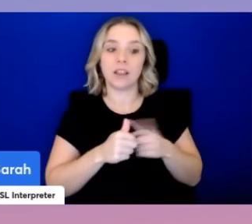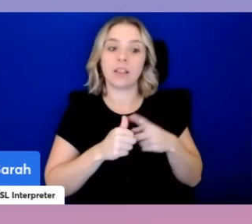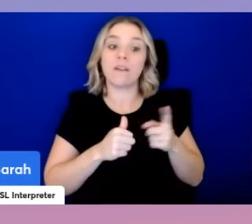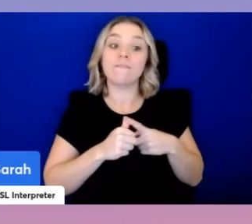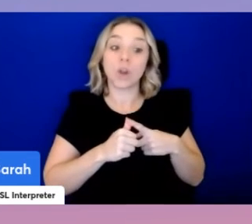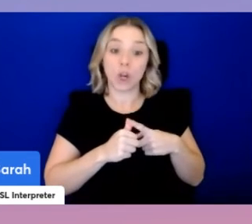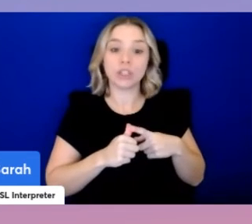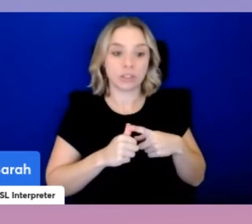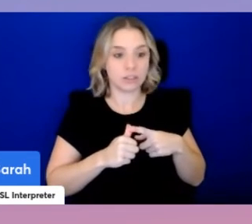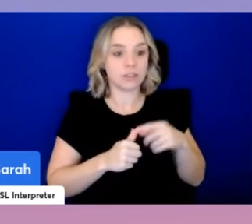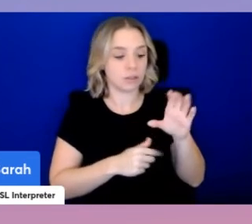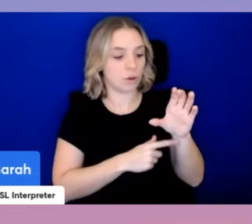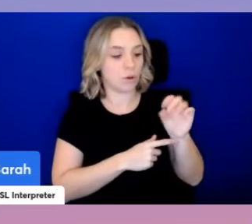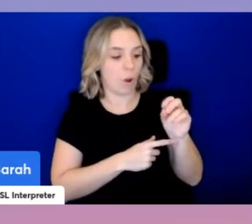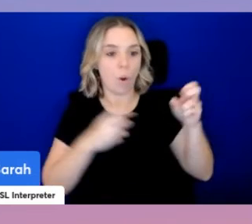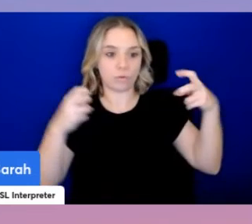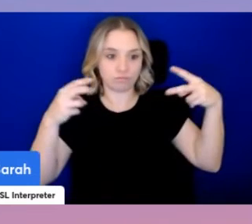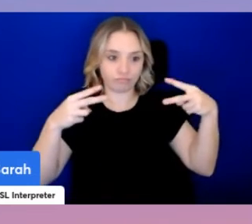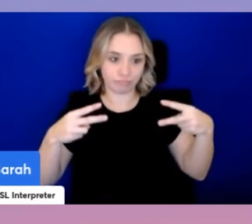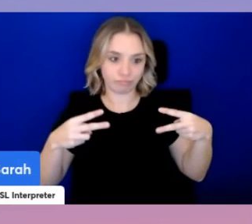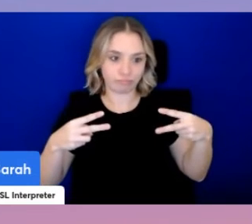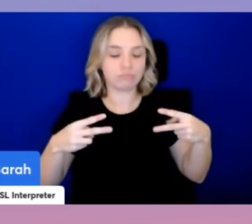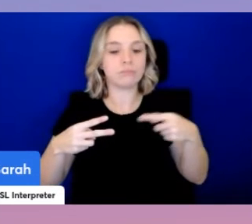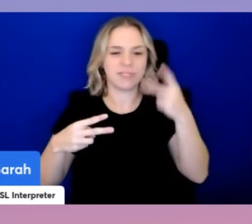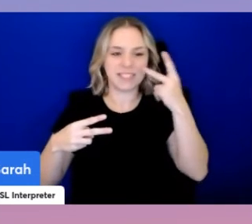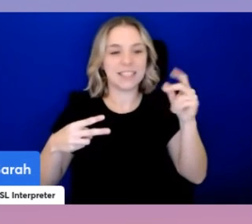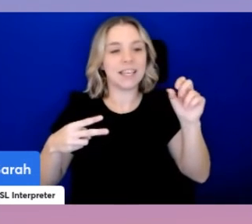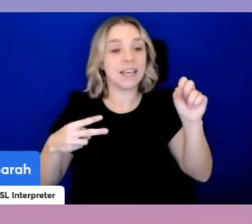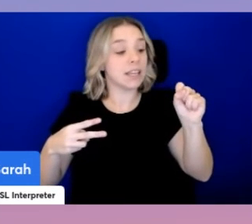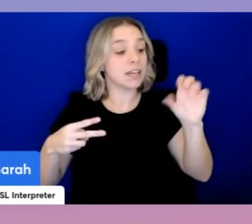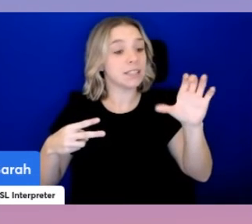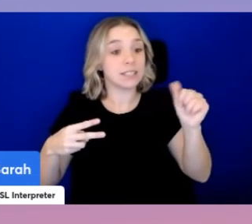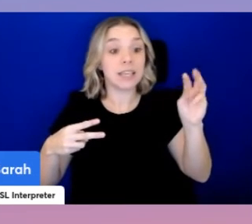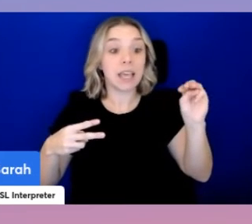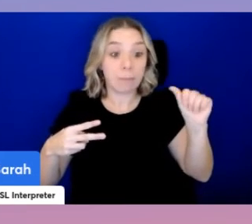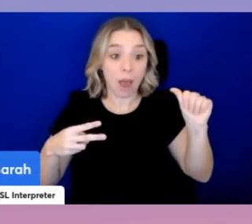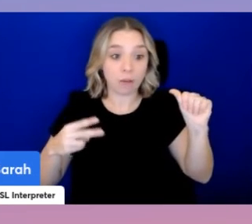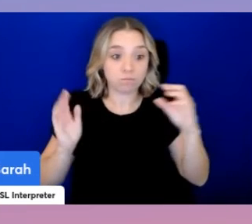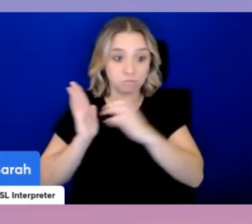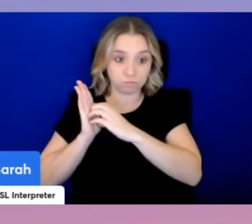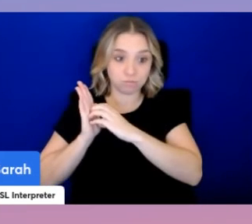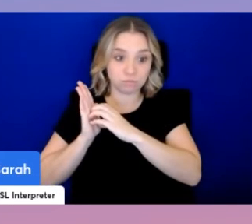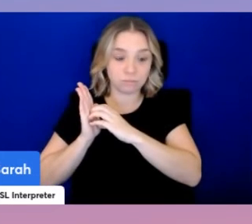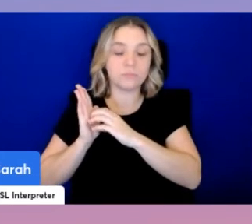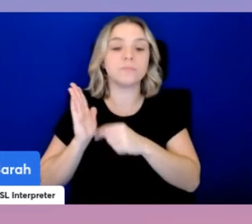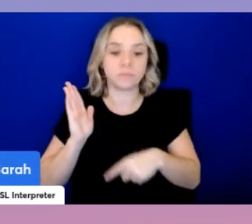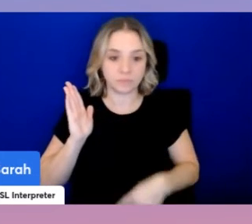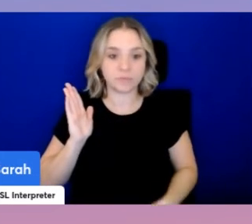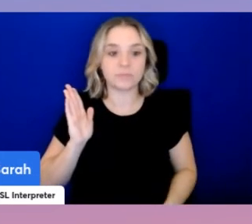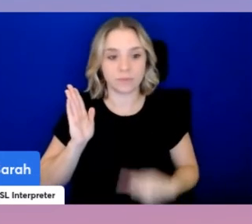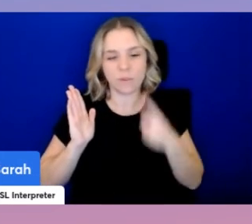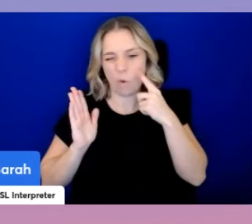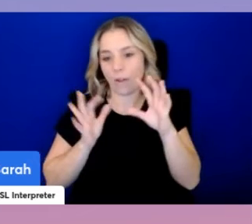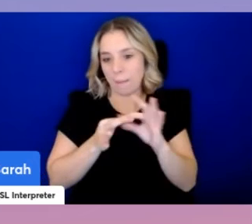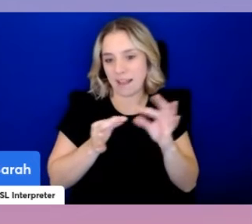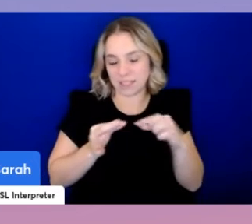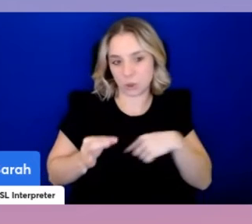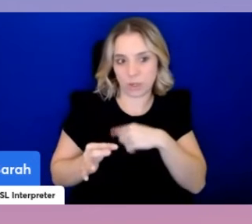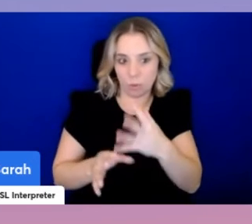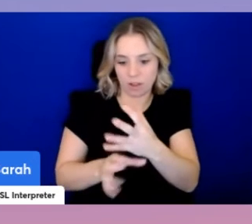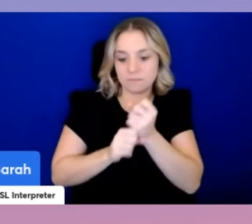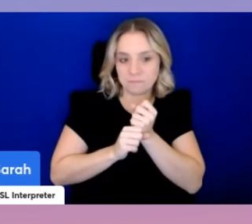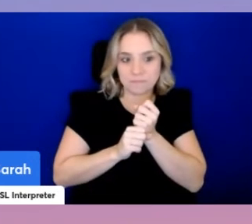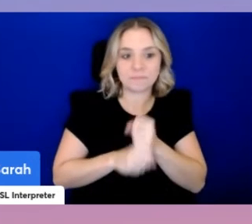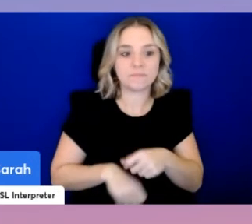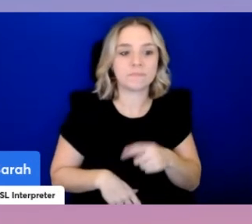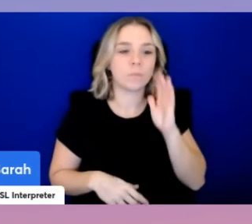set of code, the only thing is just giving us the schema. of the messages we're gonna get. It's gonna